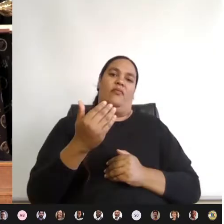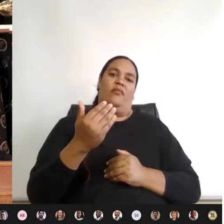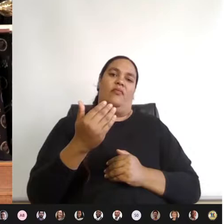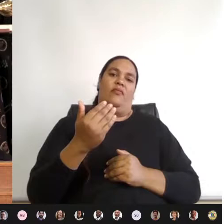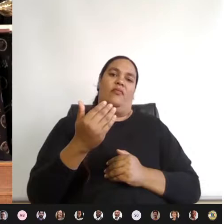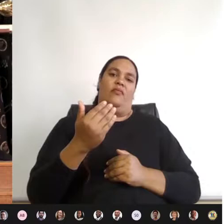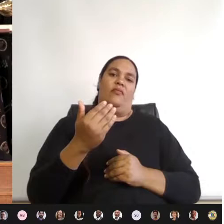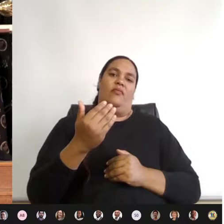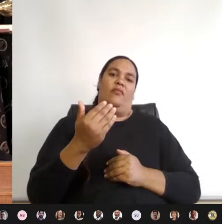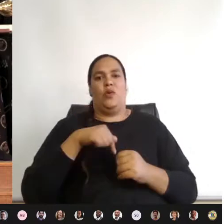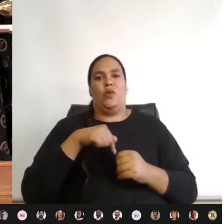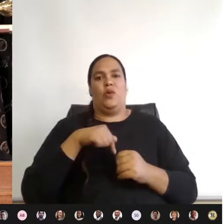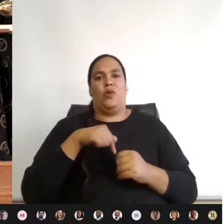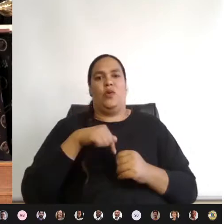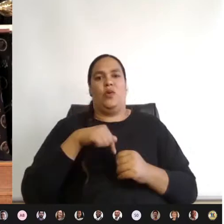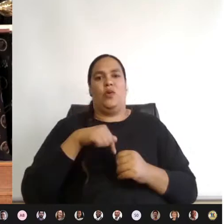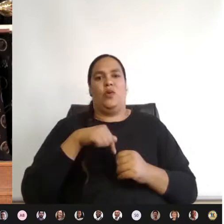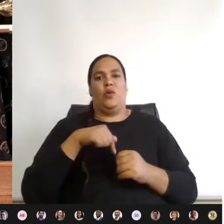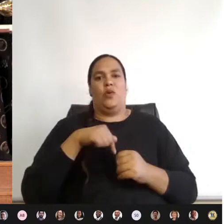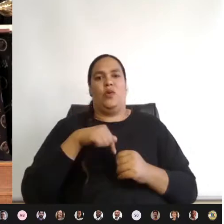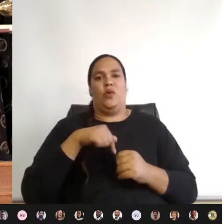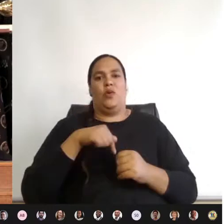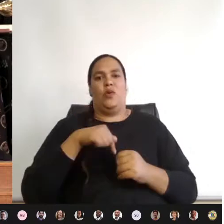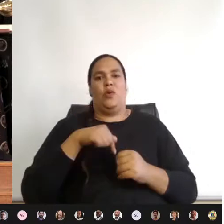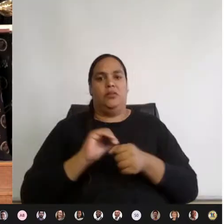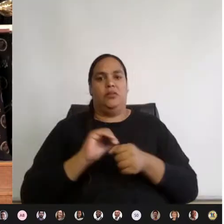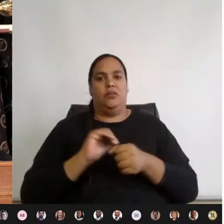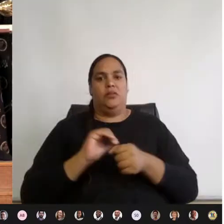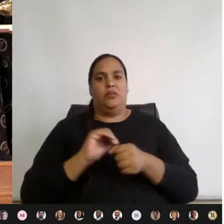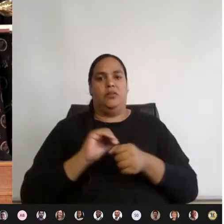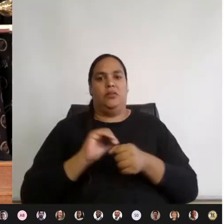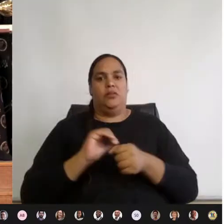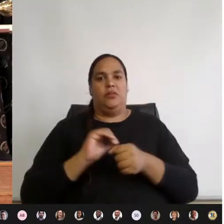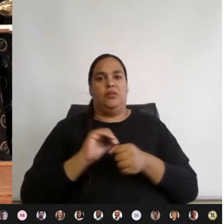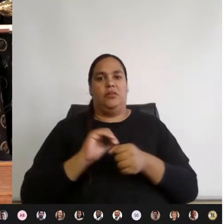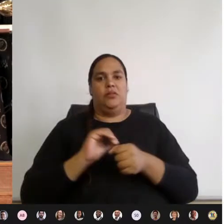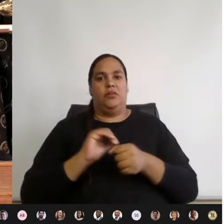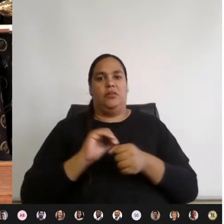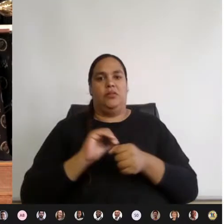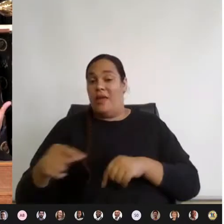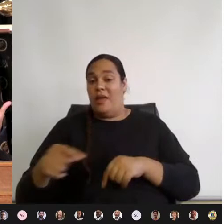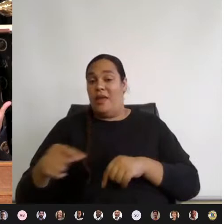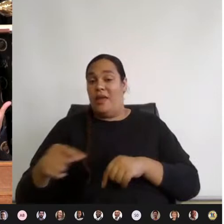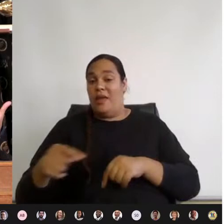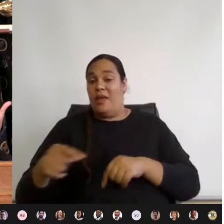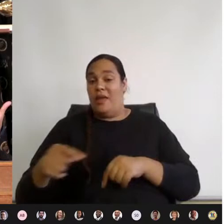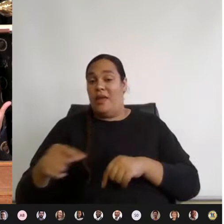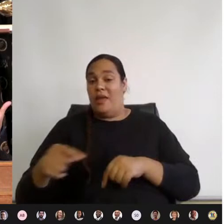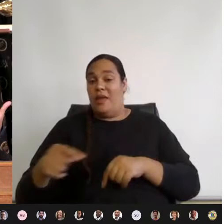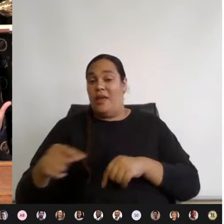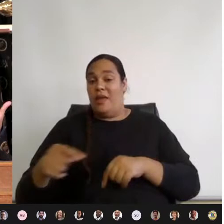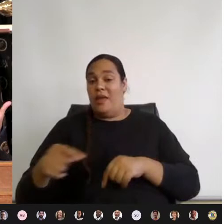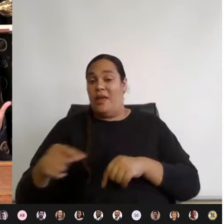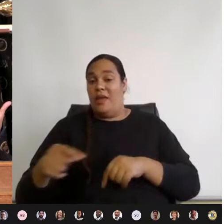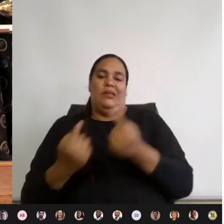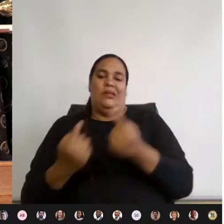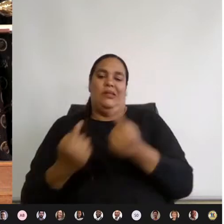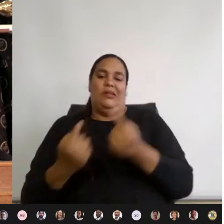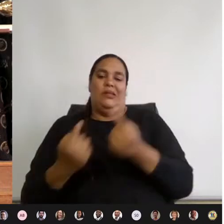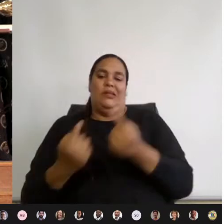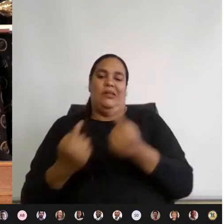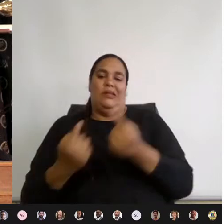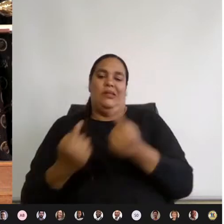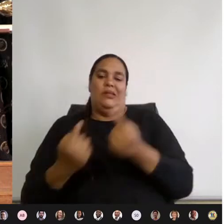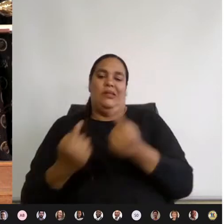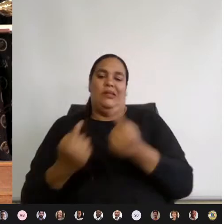us, that third wave. And of course, between now and then, it's about therapeutics and vaccines, and it's a race, and we've got to make sure